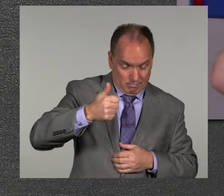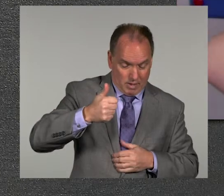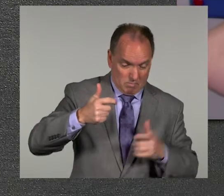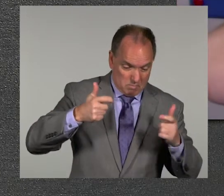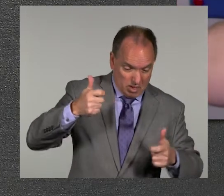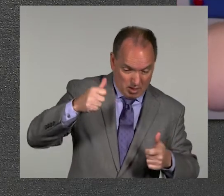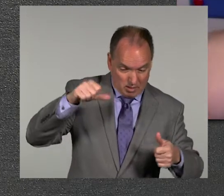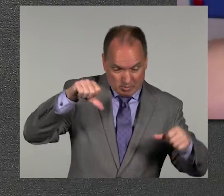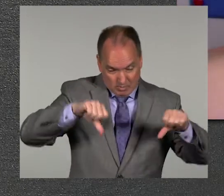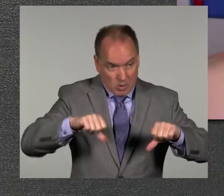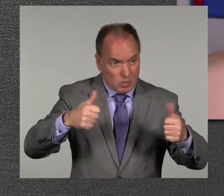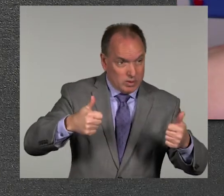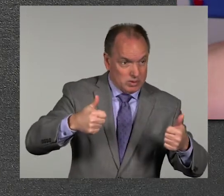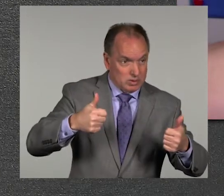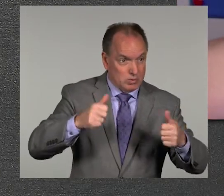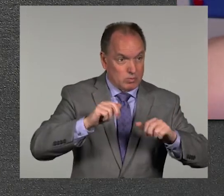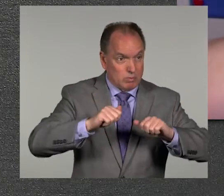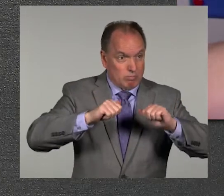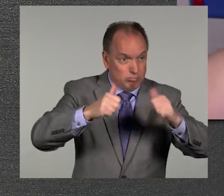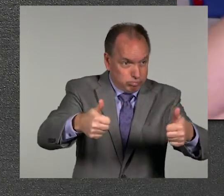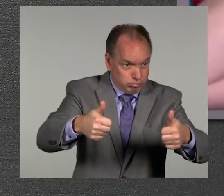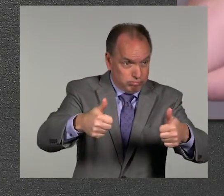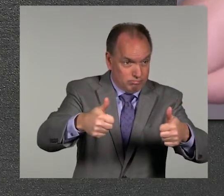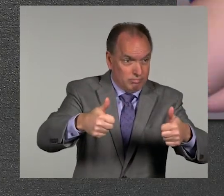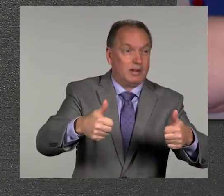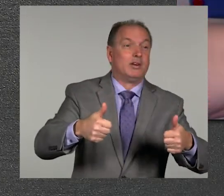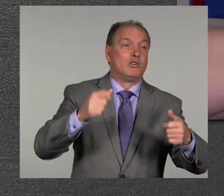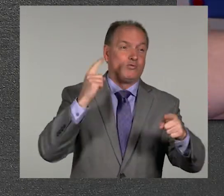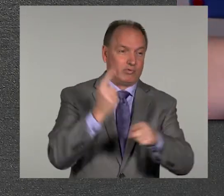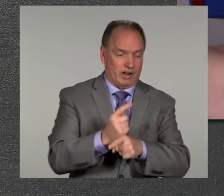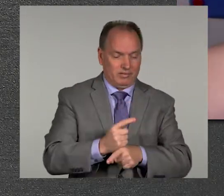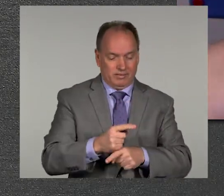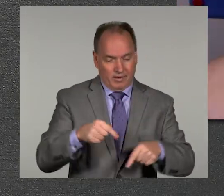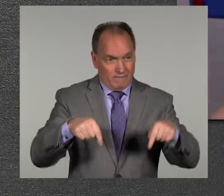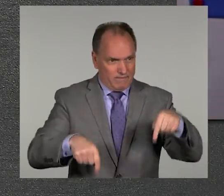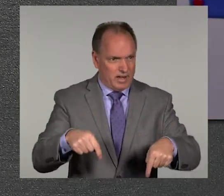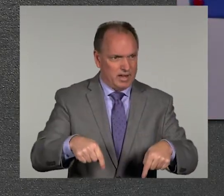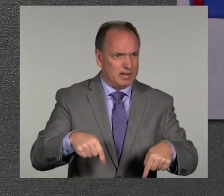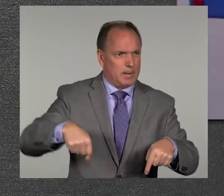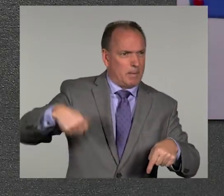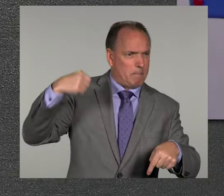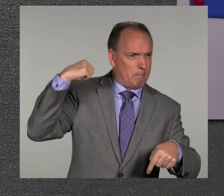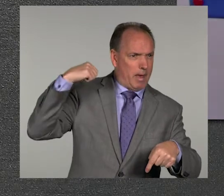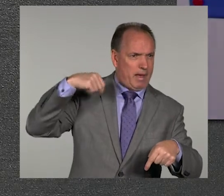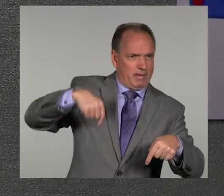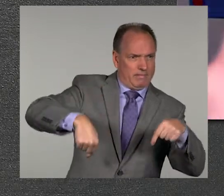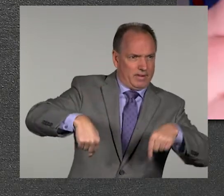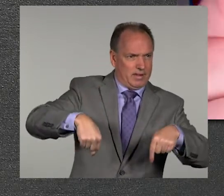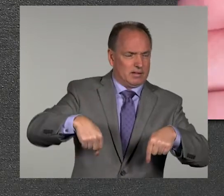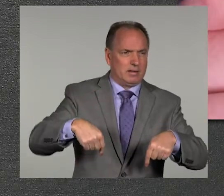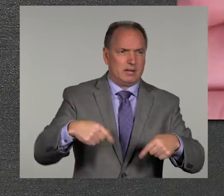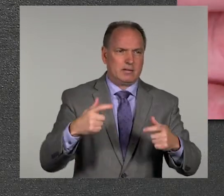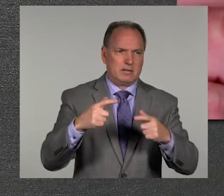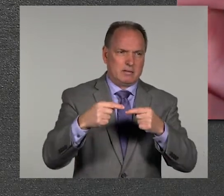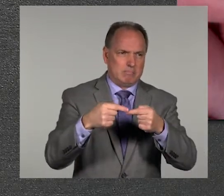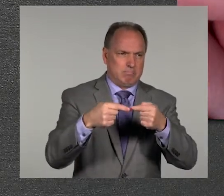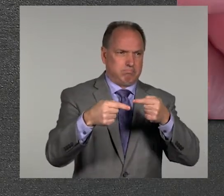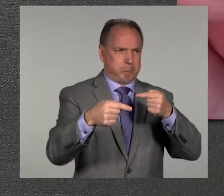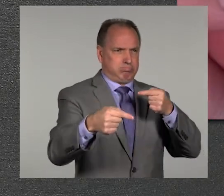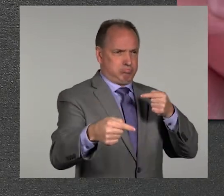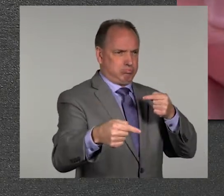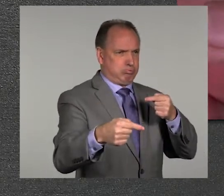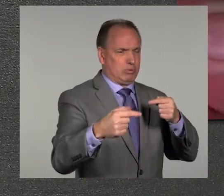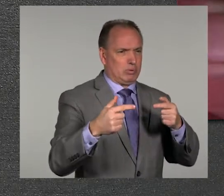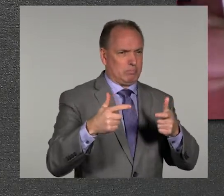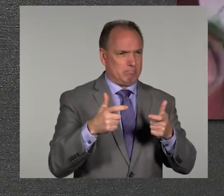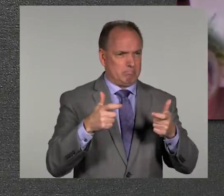up for big. Ready, set, go. All right, his feet, his back feet are